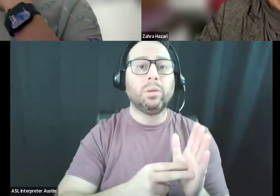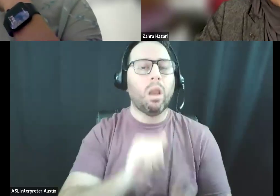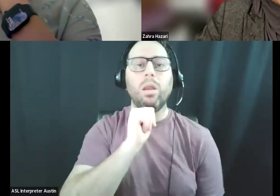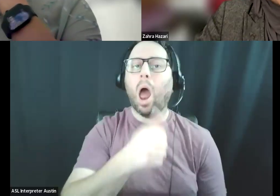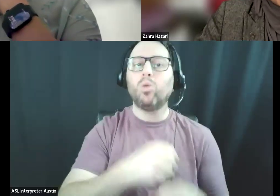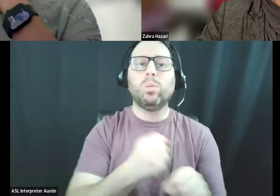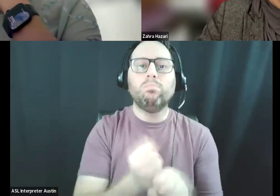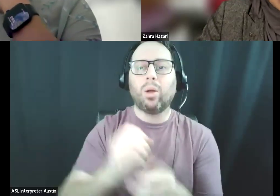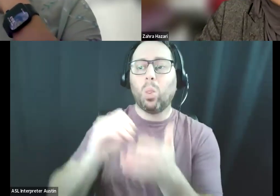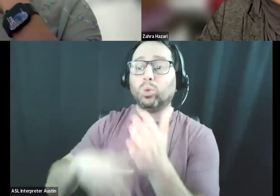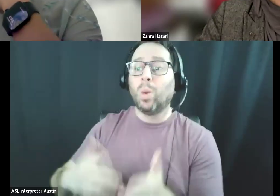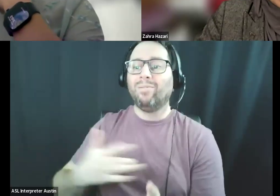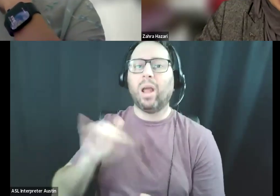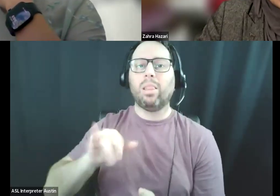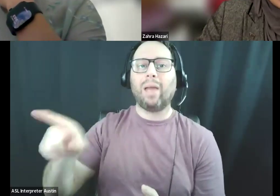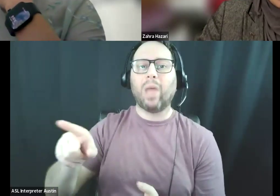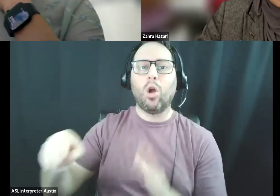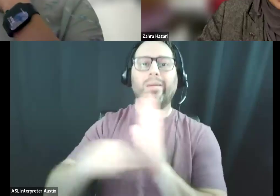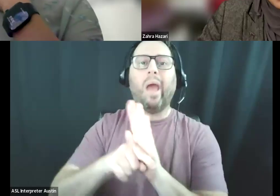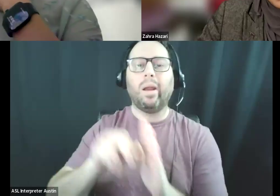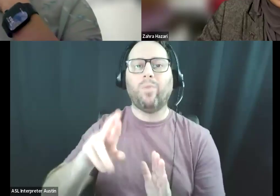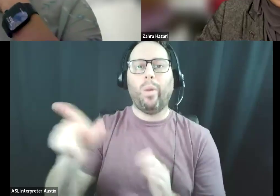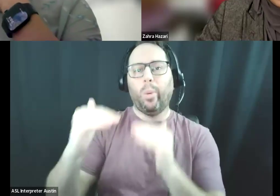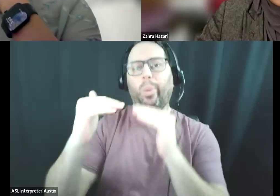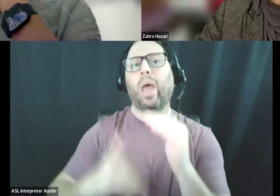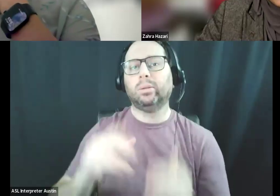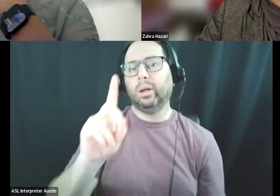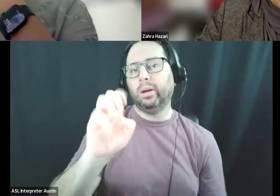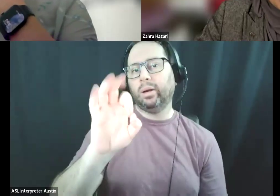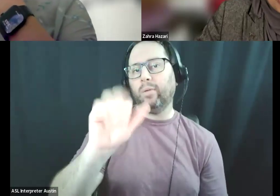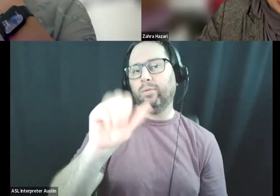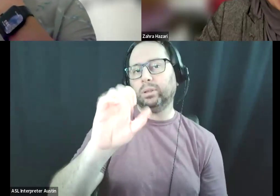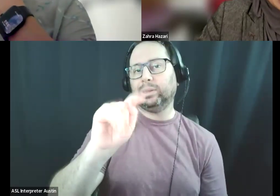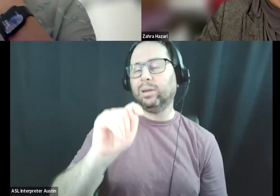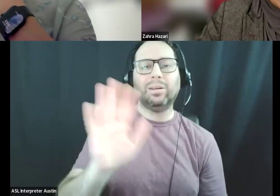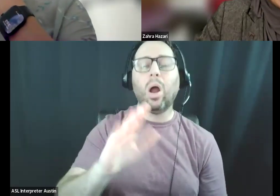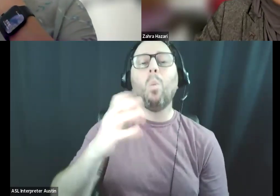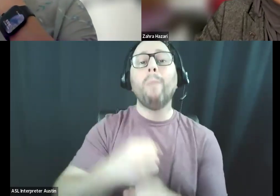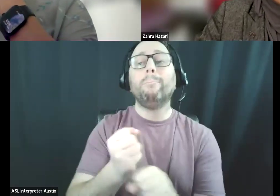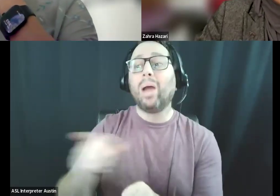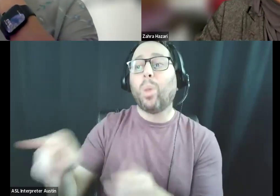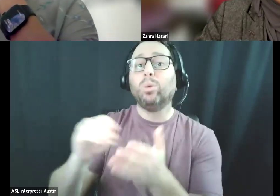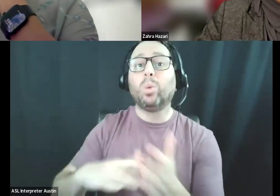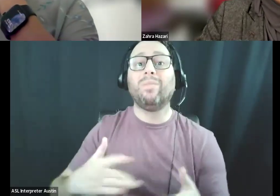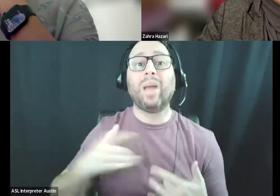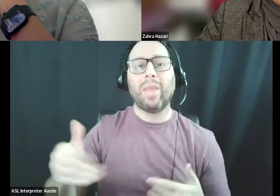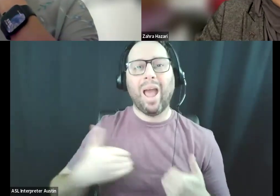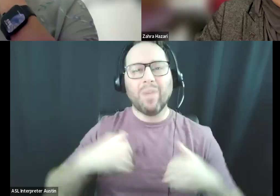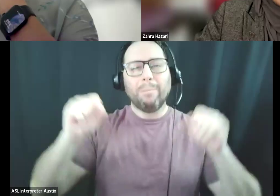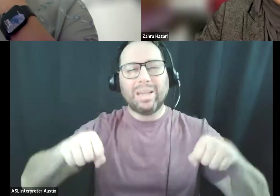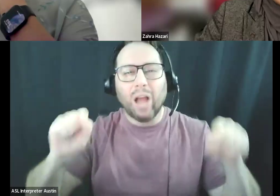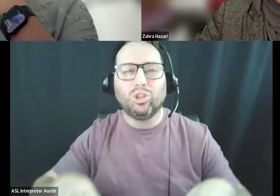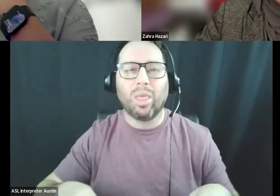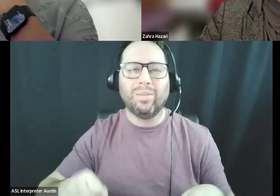them and help them realize their potential, right? It's a very different framing, right? And so I think in the